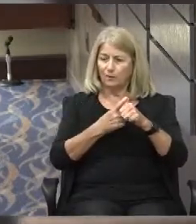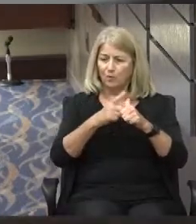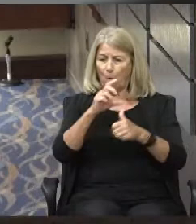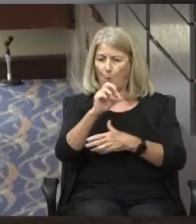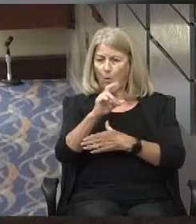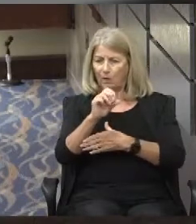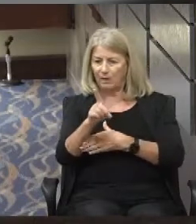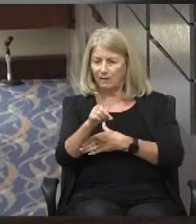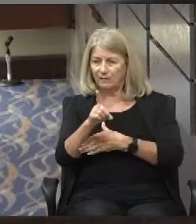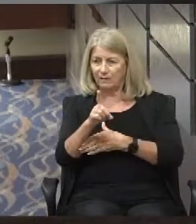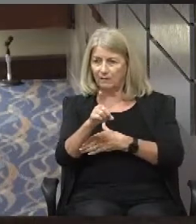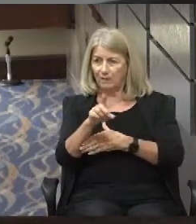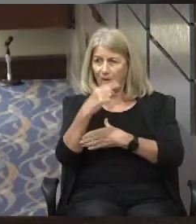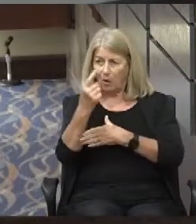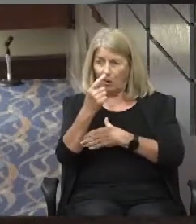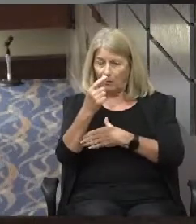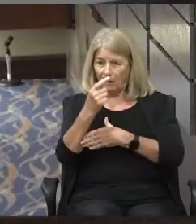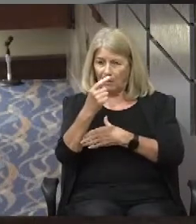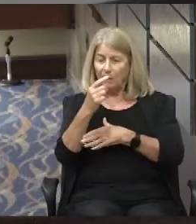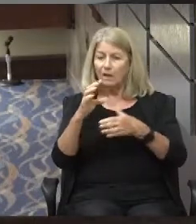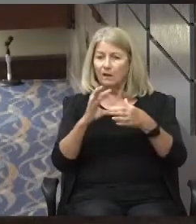ordinance. I'll make the comment tonight too, but